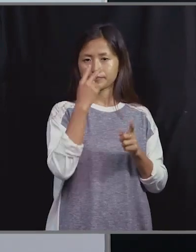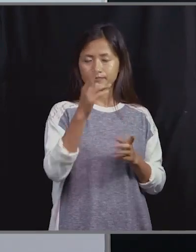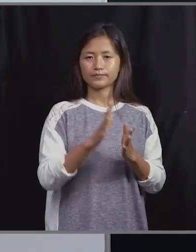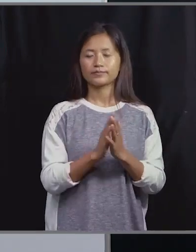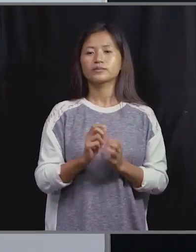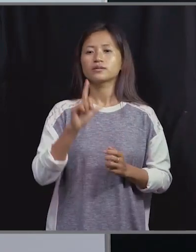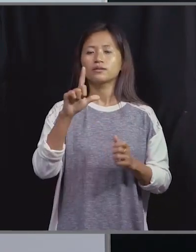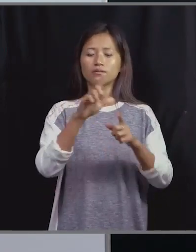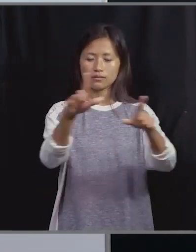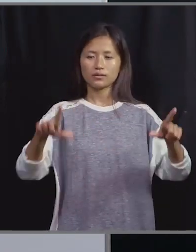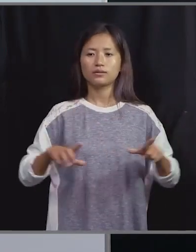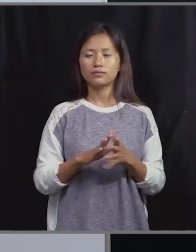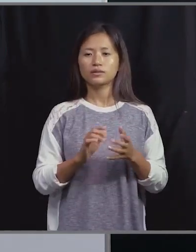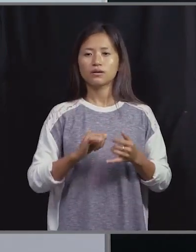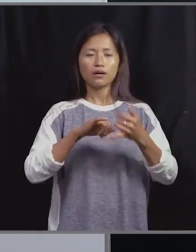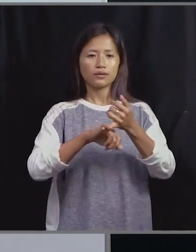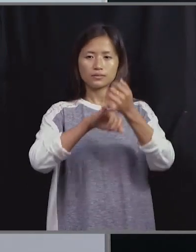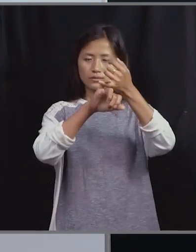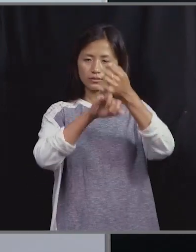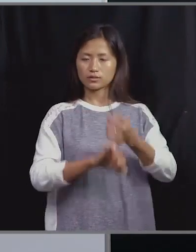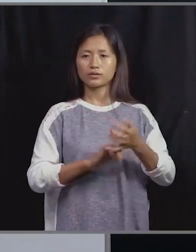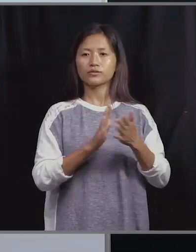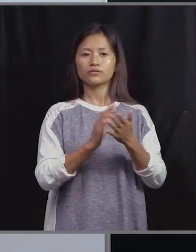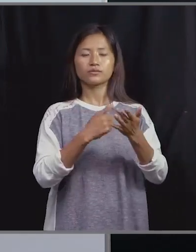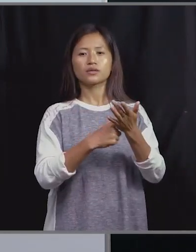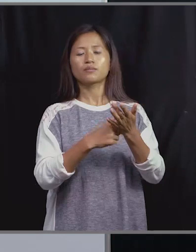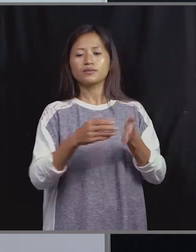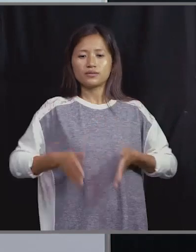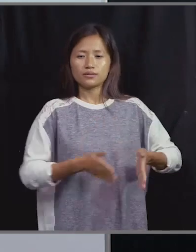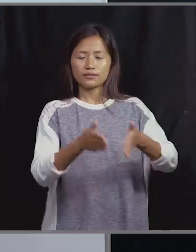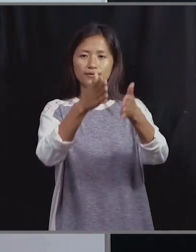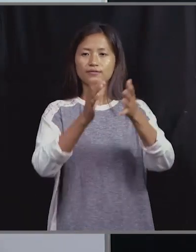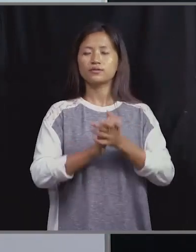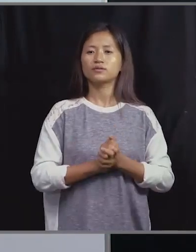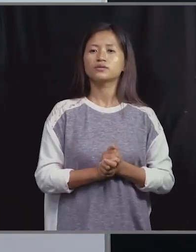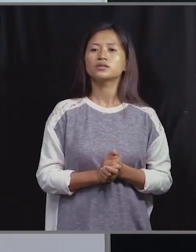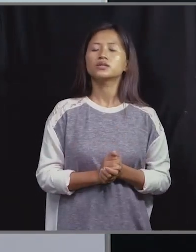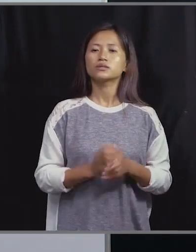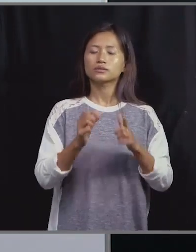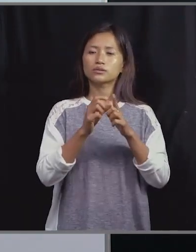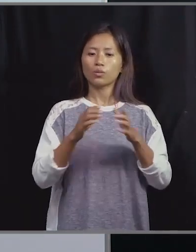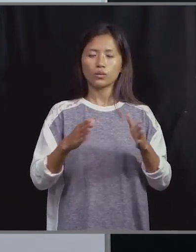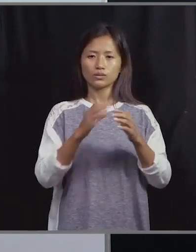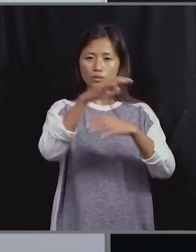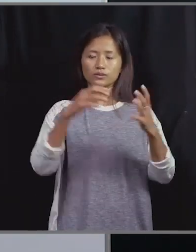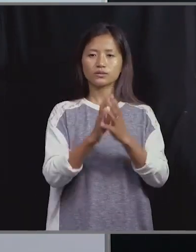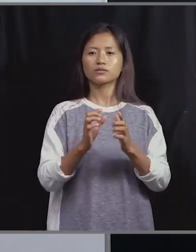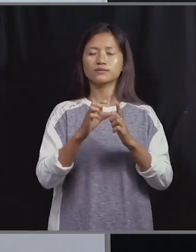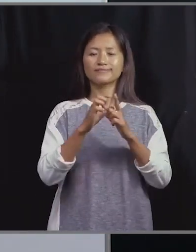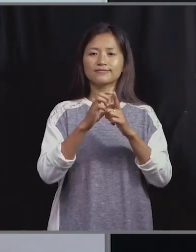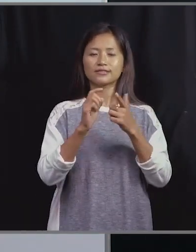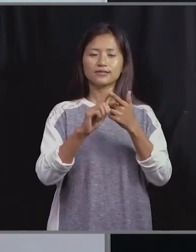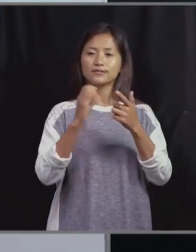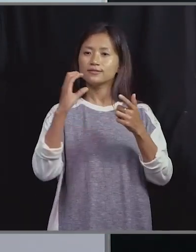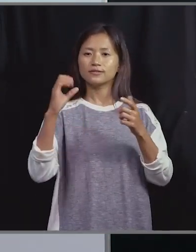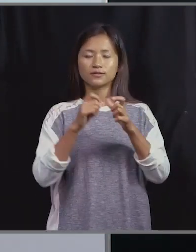of India, on the south of Narmada River, this is known as Deccan or the Deccan region. Riot, it